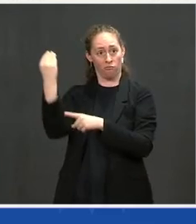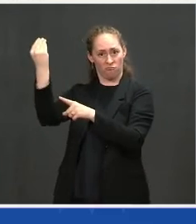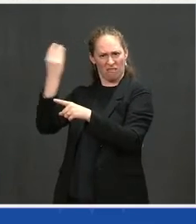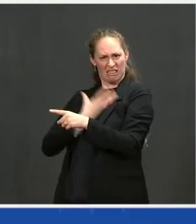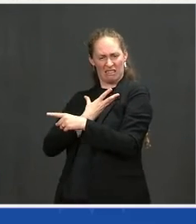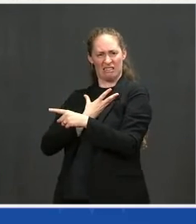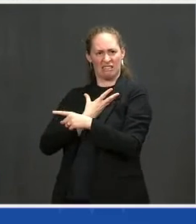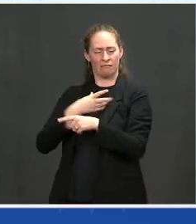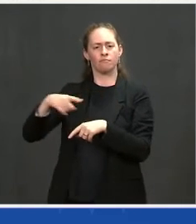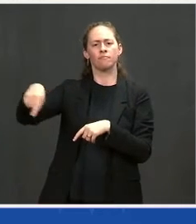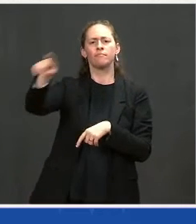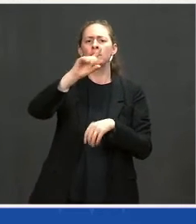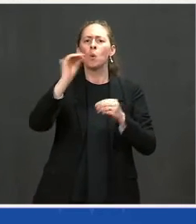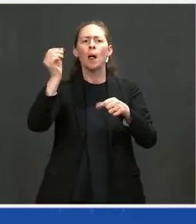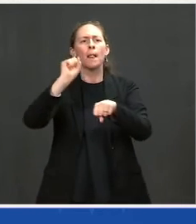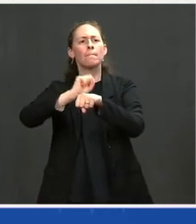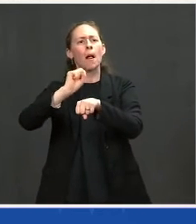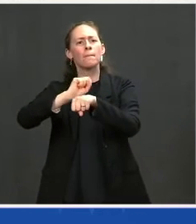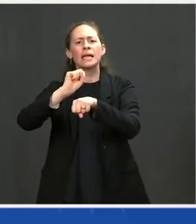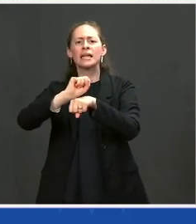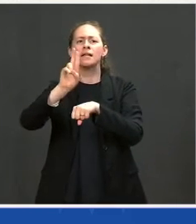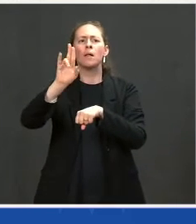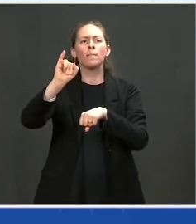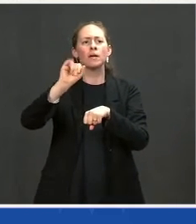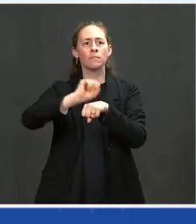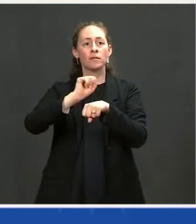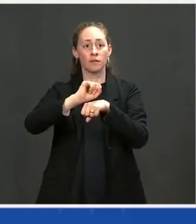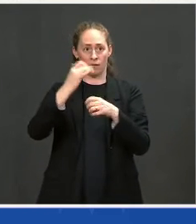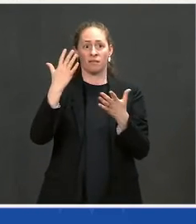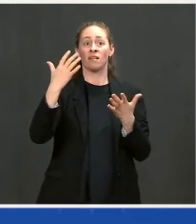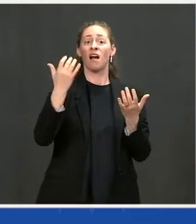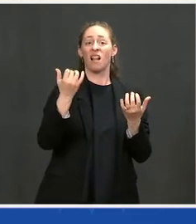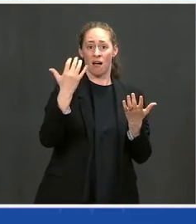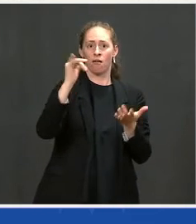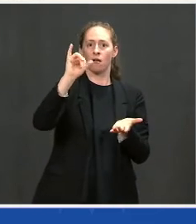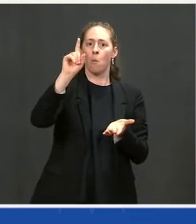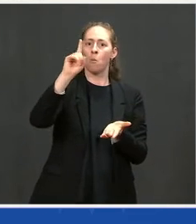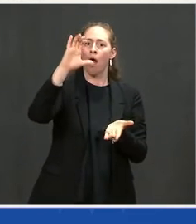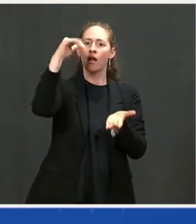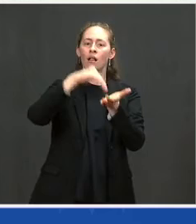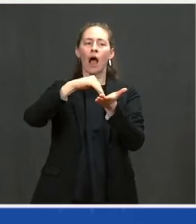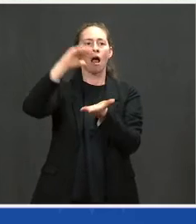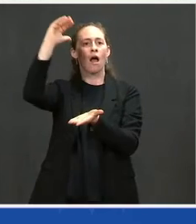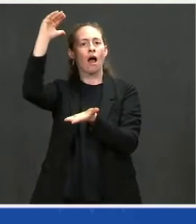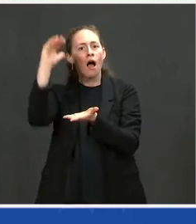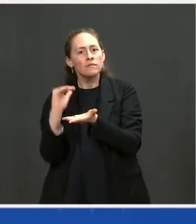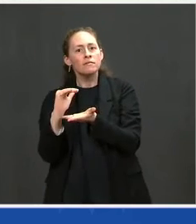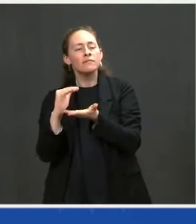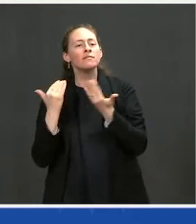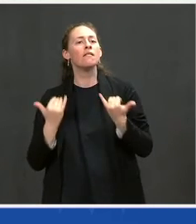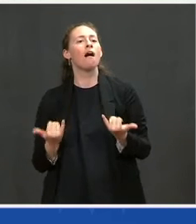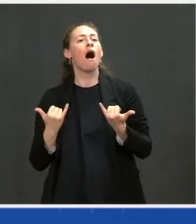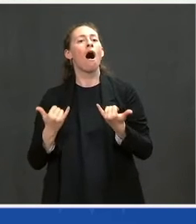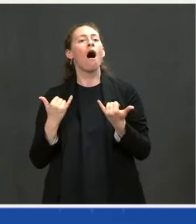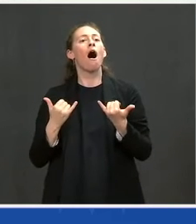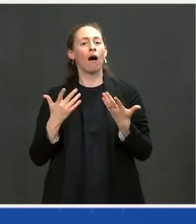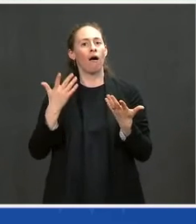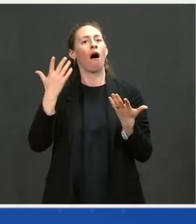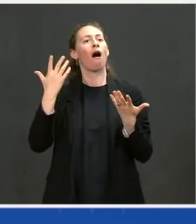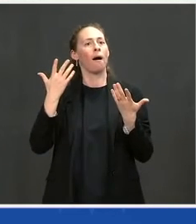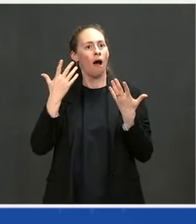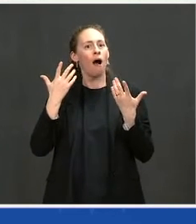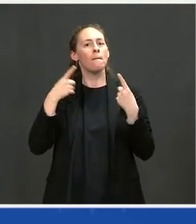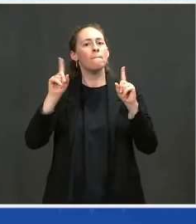nearly 100,000 persons. It's the first time in a year the number has